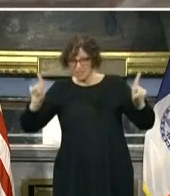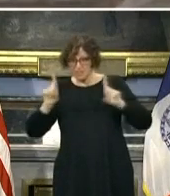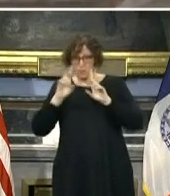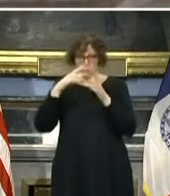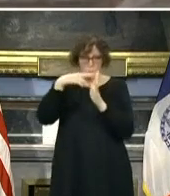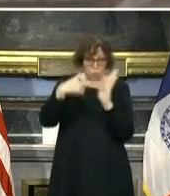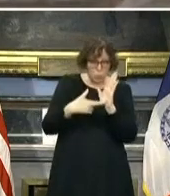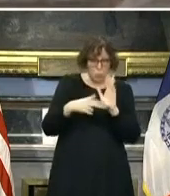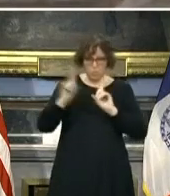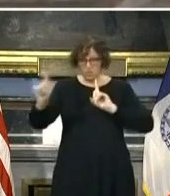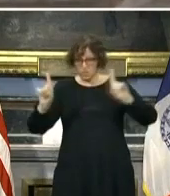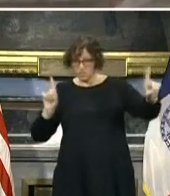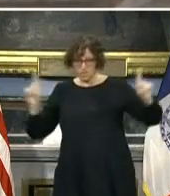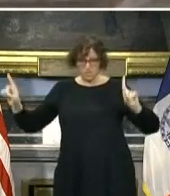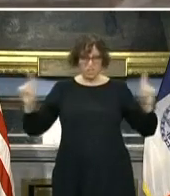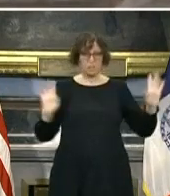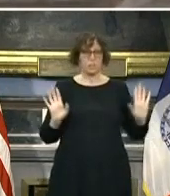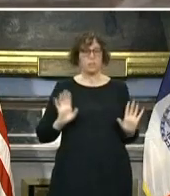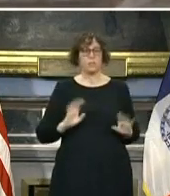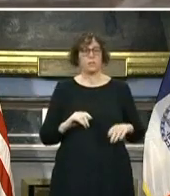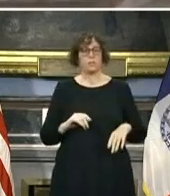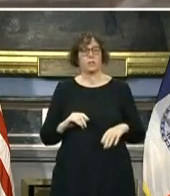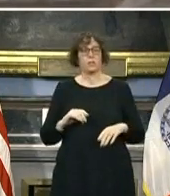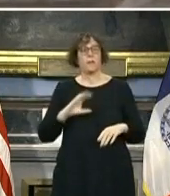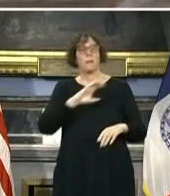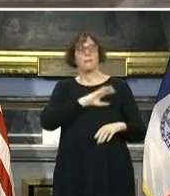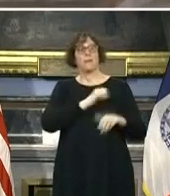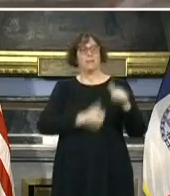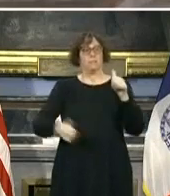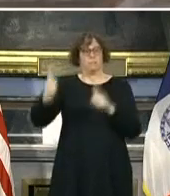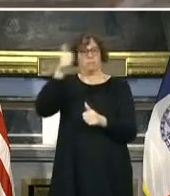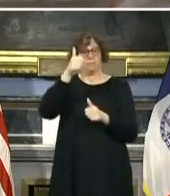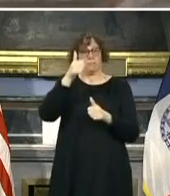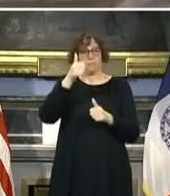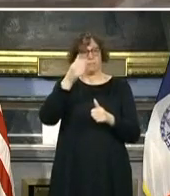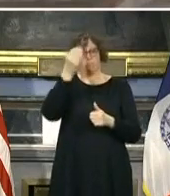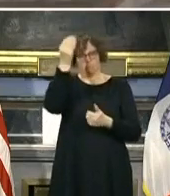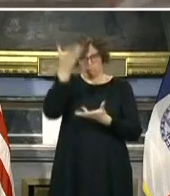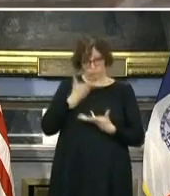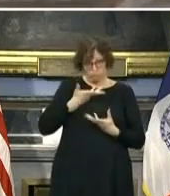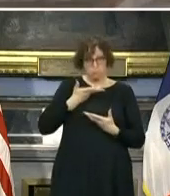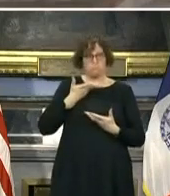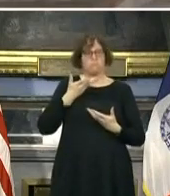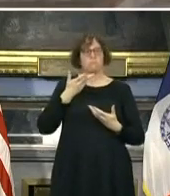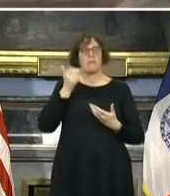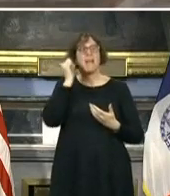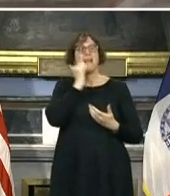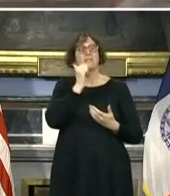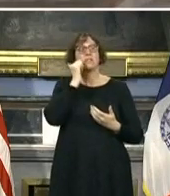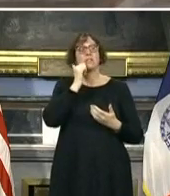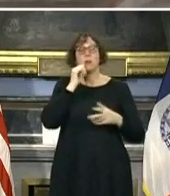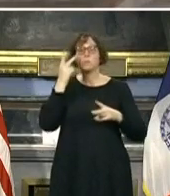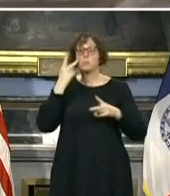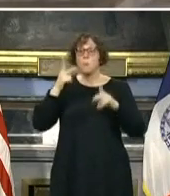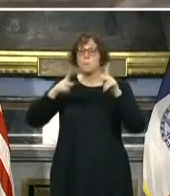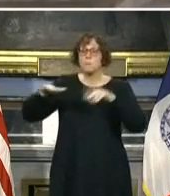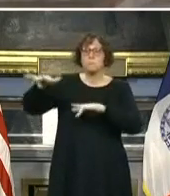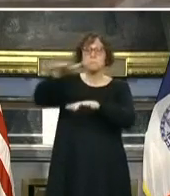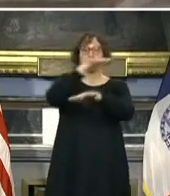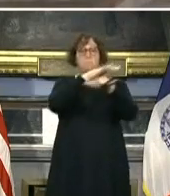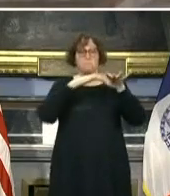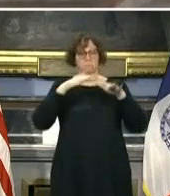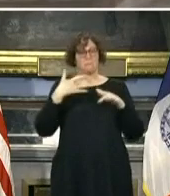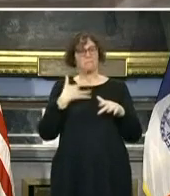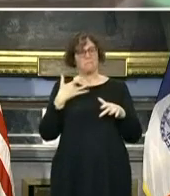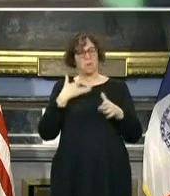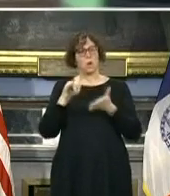good, consistent effort from New Yorkers. There's obviously some areas we're concerned about, but the overall reality is